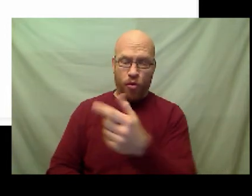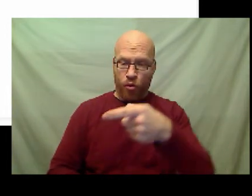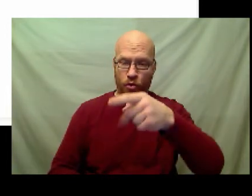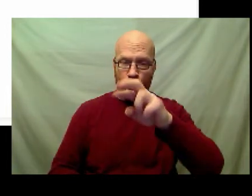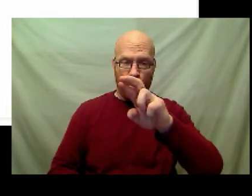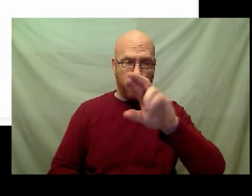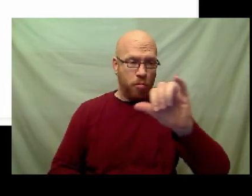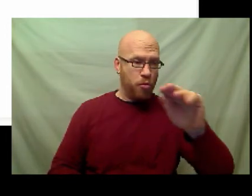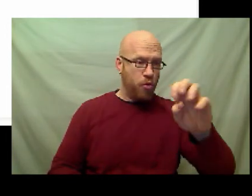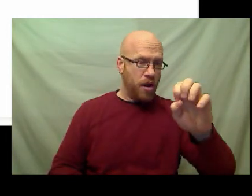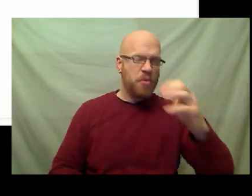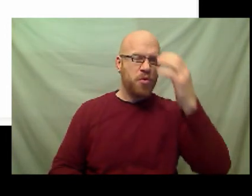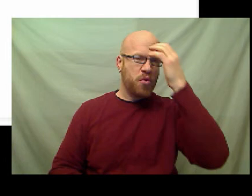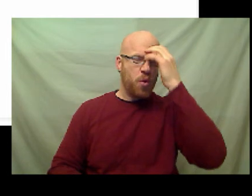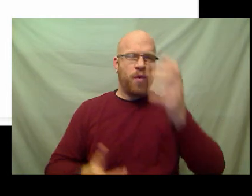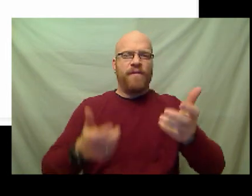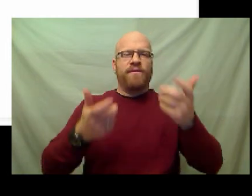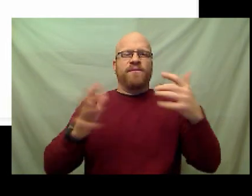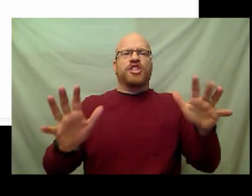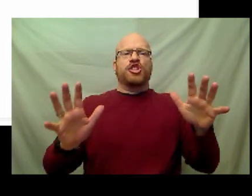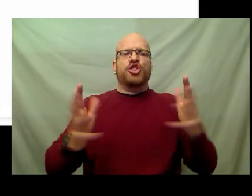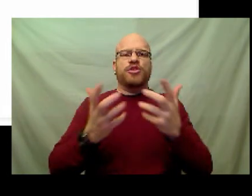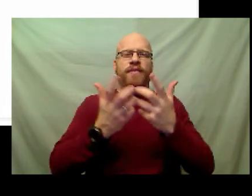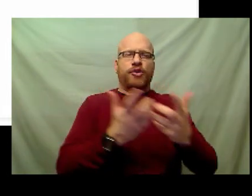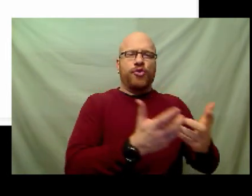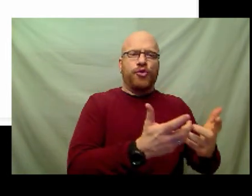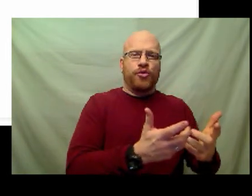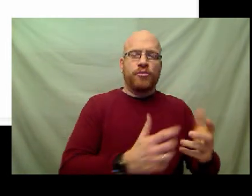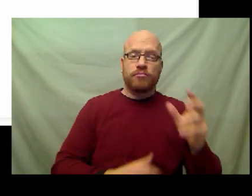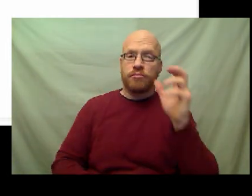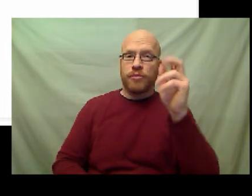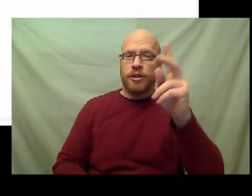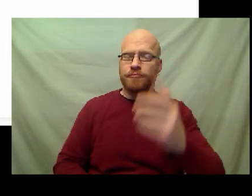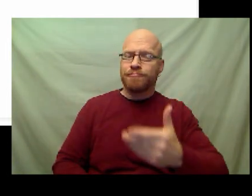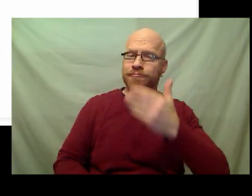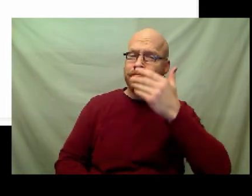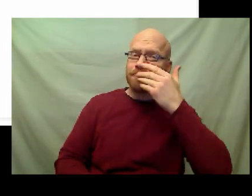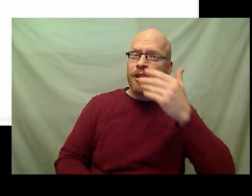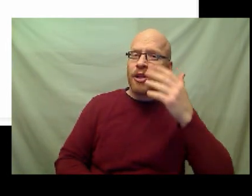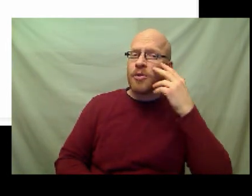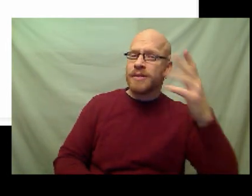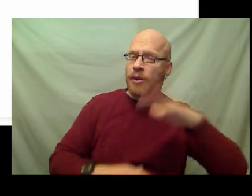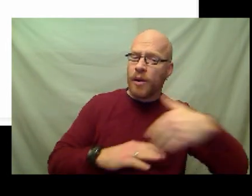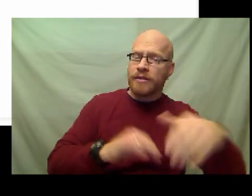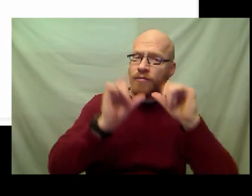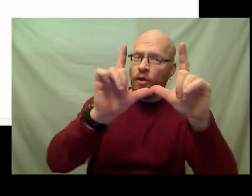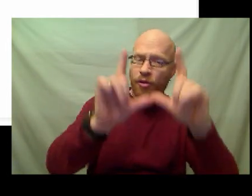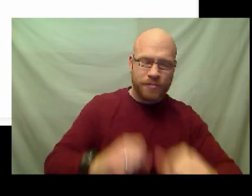If you have all prime numbers, you know you're fully factored. Thank you, and I'll see you next vlog.